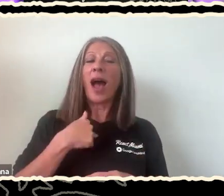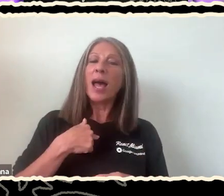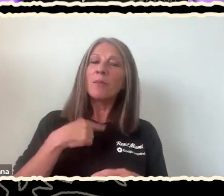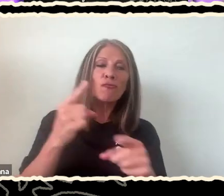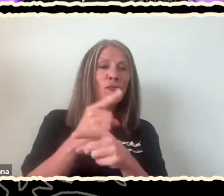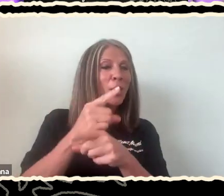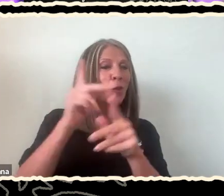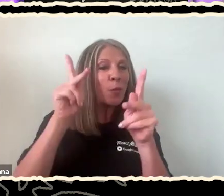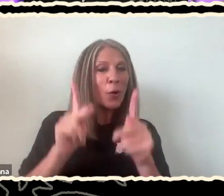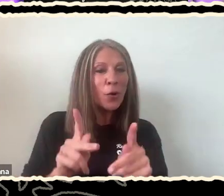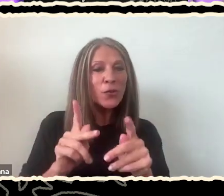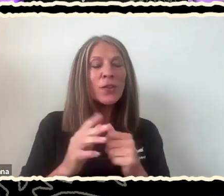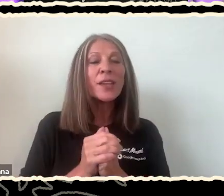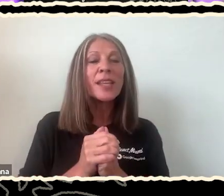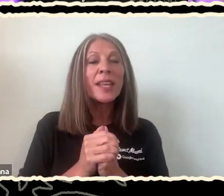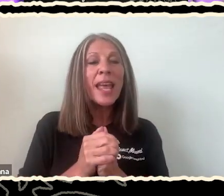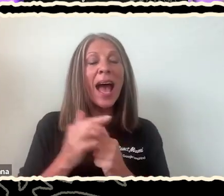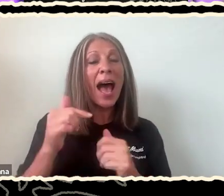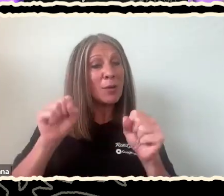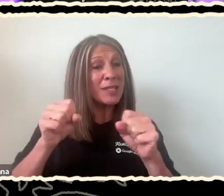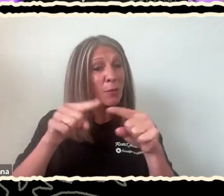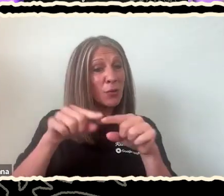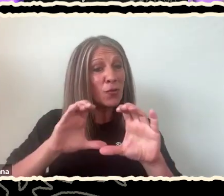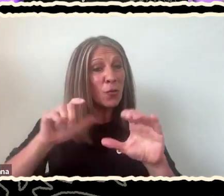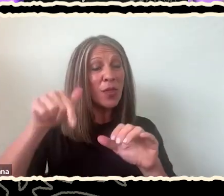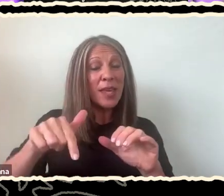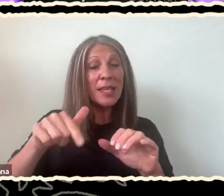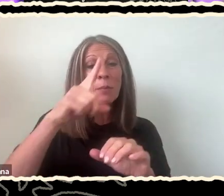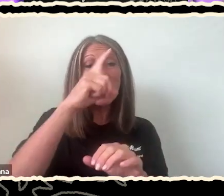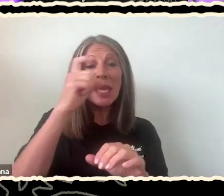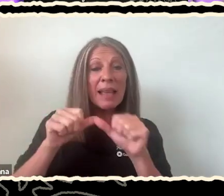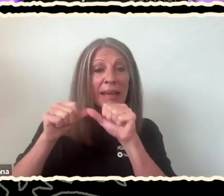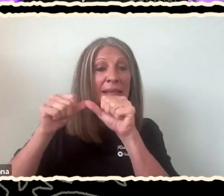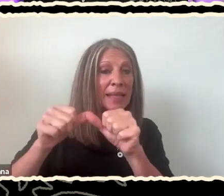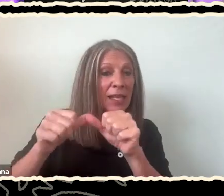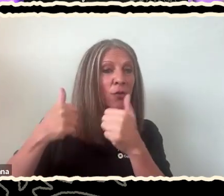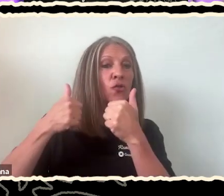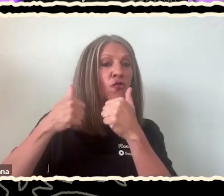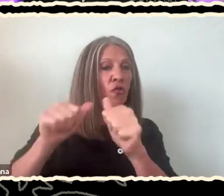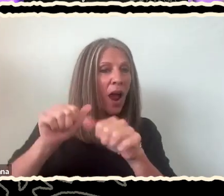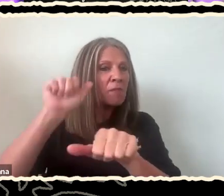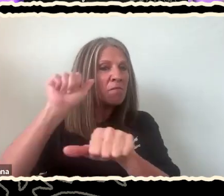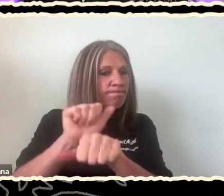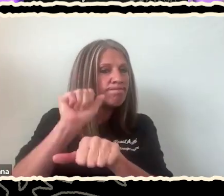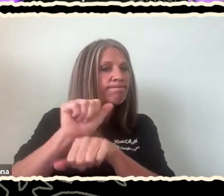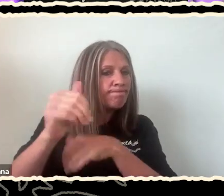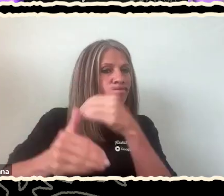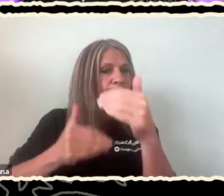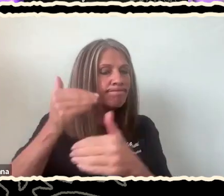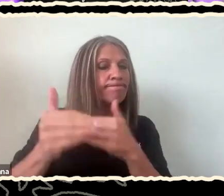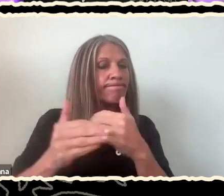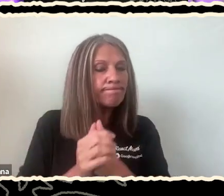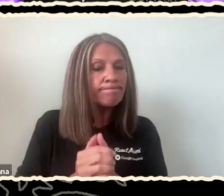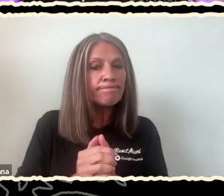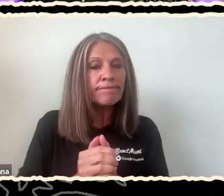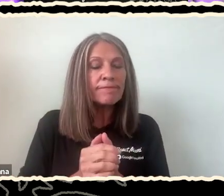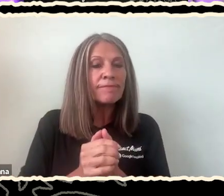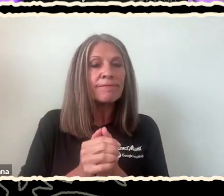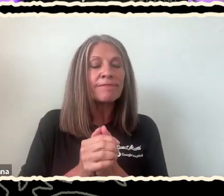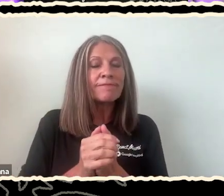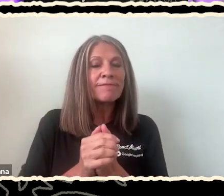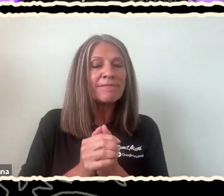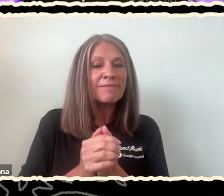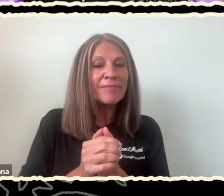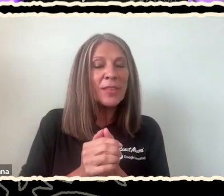person that once sat there and I got to do this thing simply because I kept on trying and working. There's no matching in the process, no talent